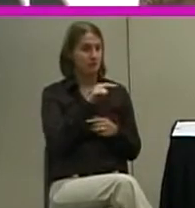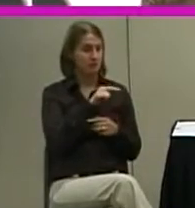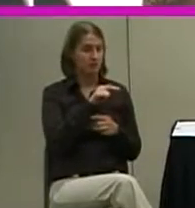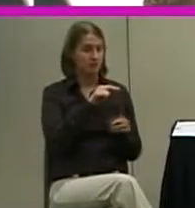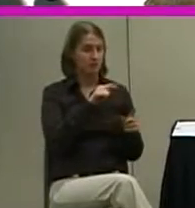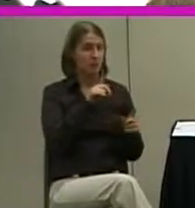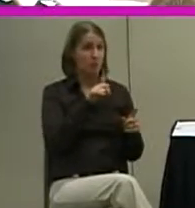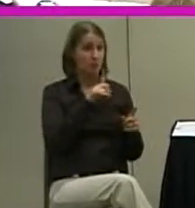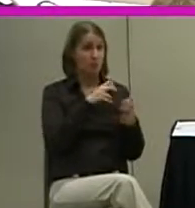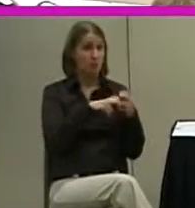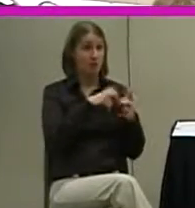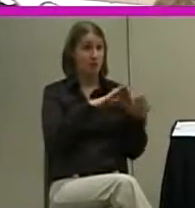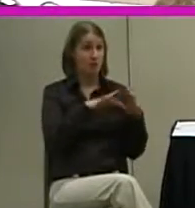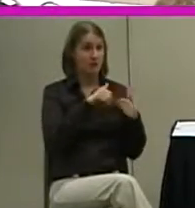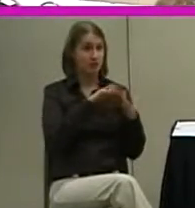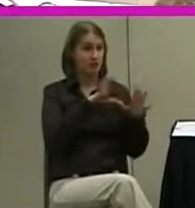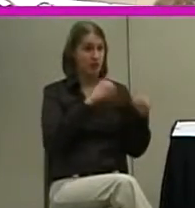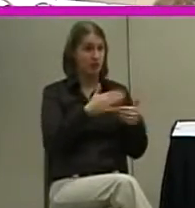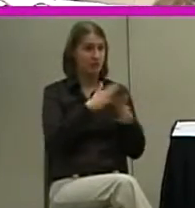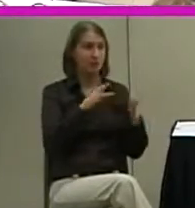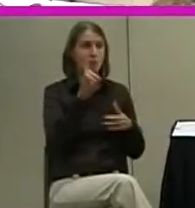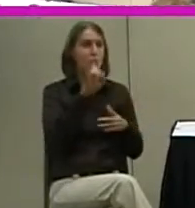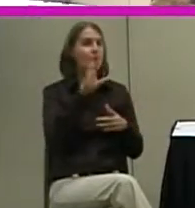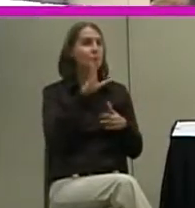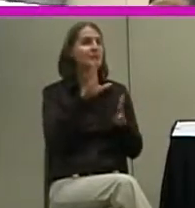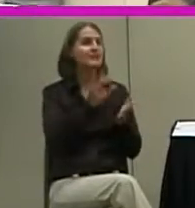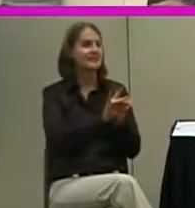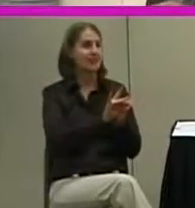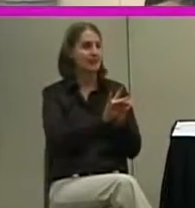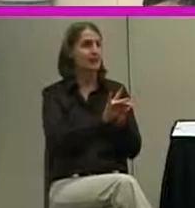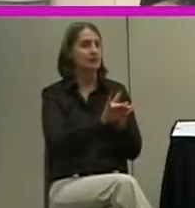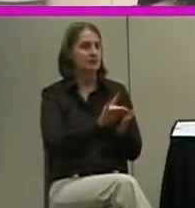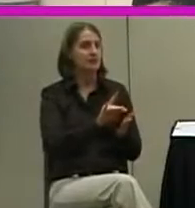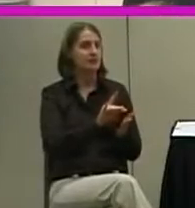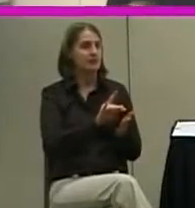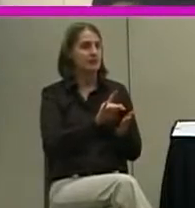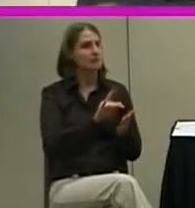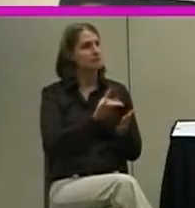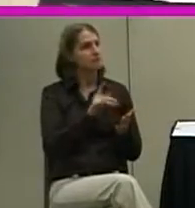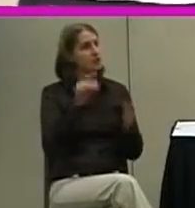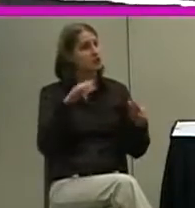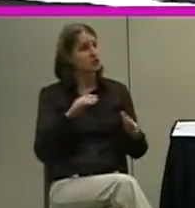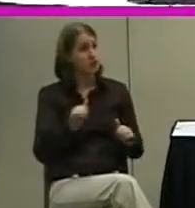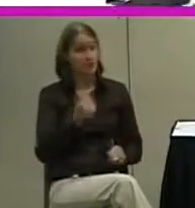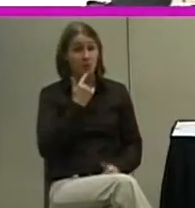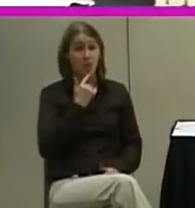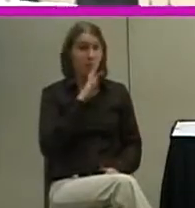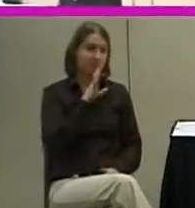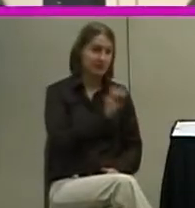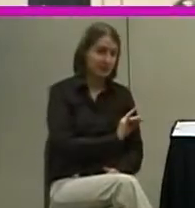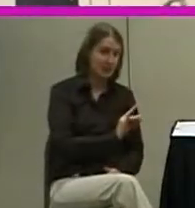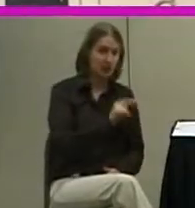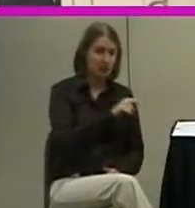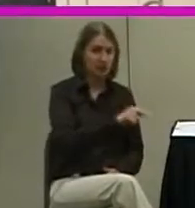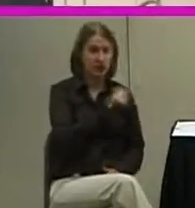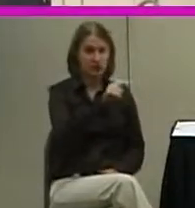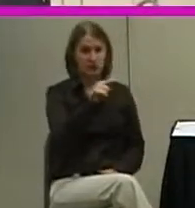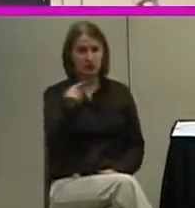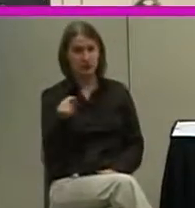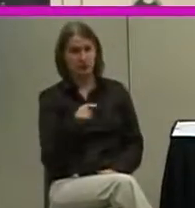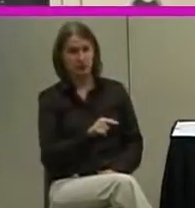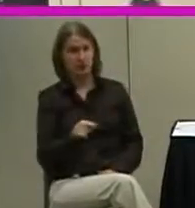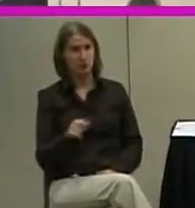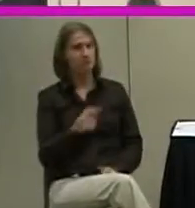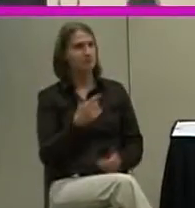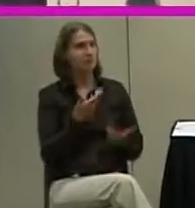in your classroom. Where would they stick in your classroom? And they'll be able to tell you. Oh, they're going to stick here, here, here, here, and then